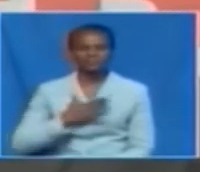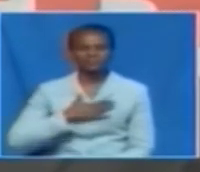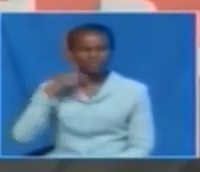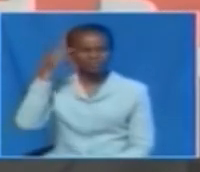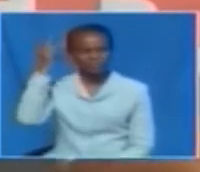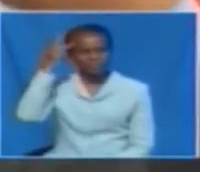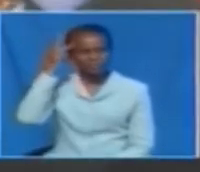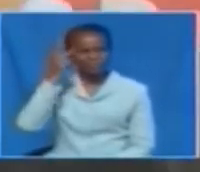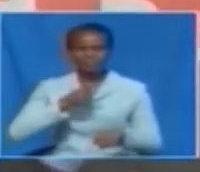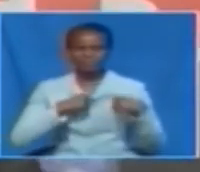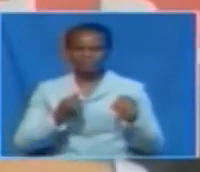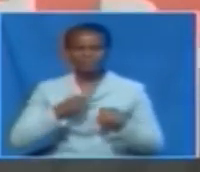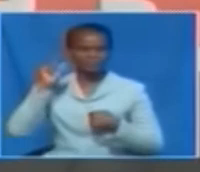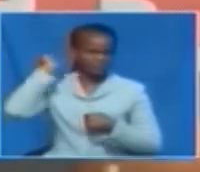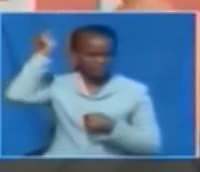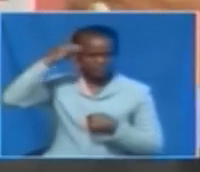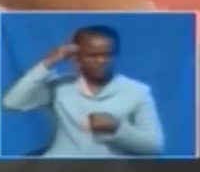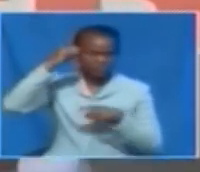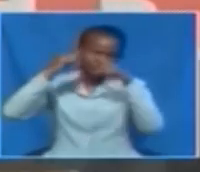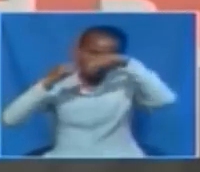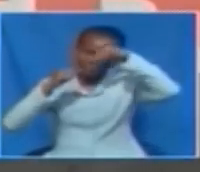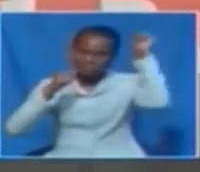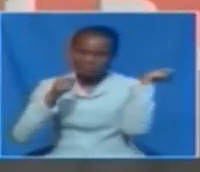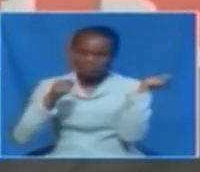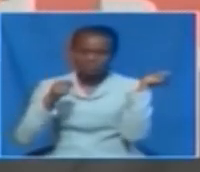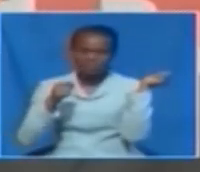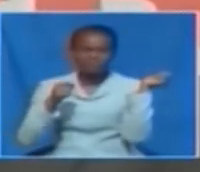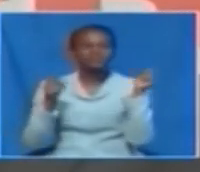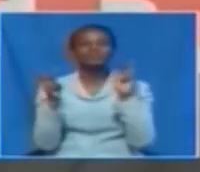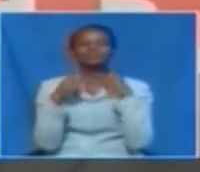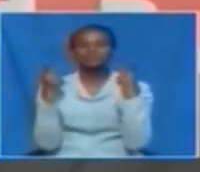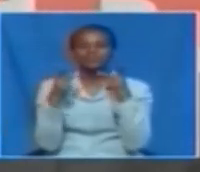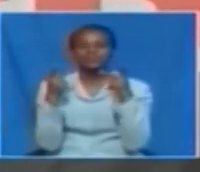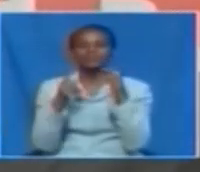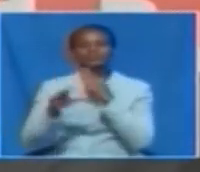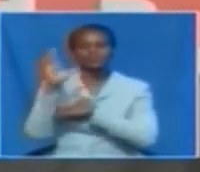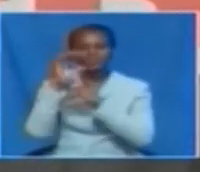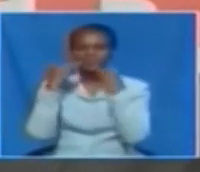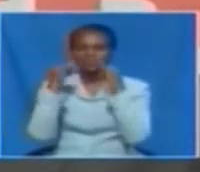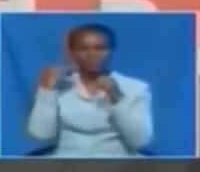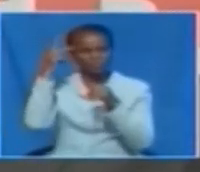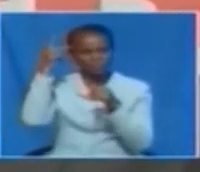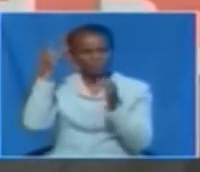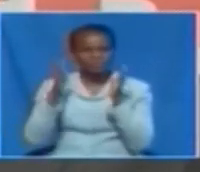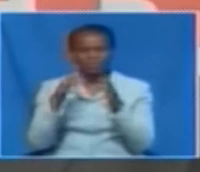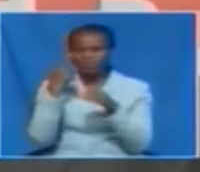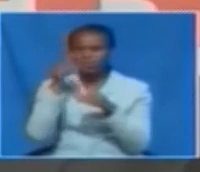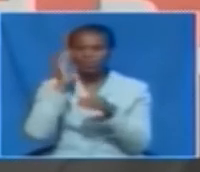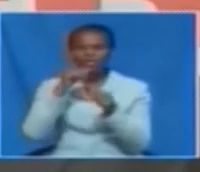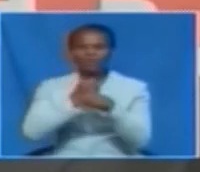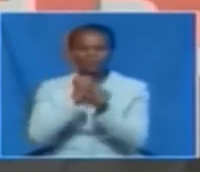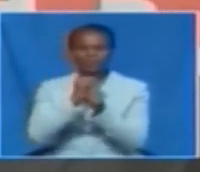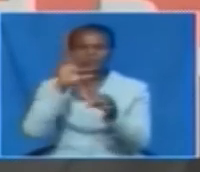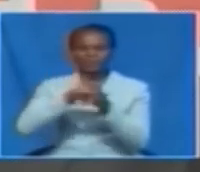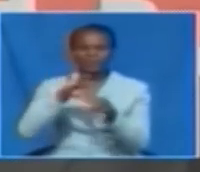political hat and put on a pastoral hat. My pastoral hat and guts tell me that the only politicians that are going to make it in this